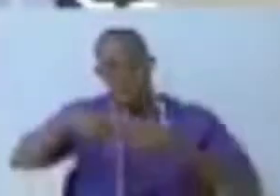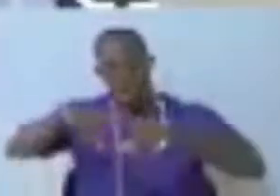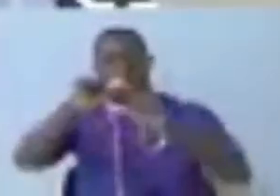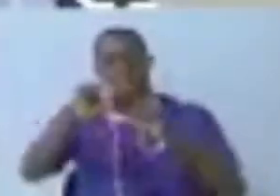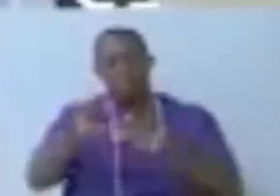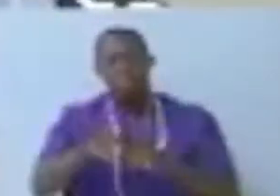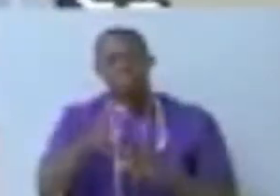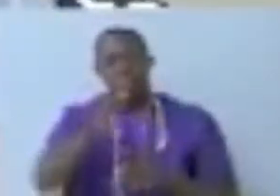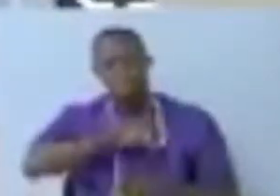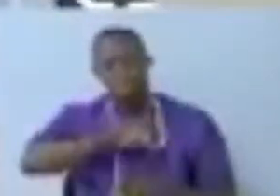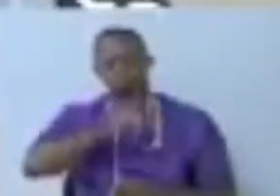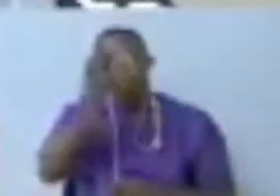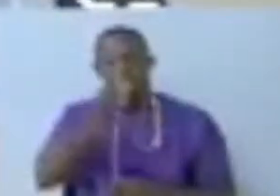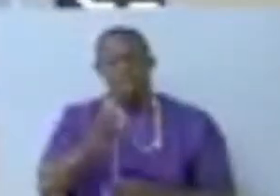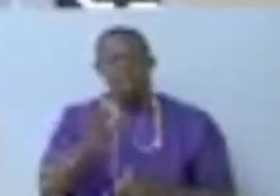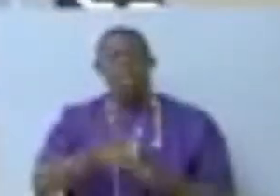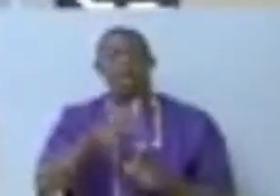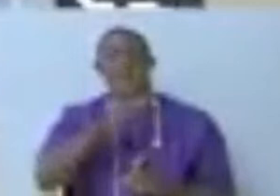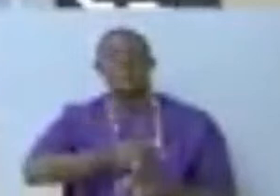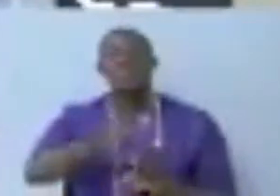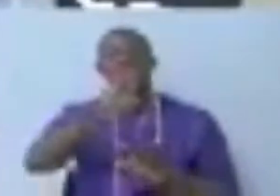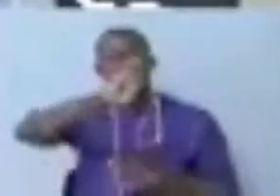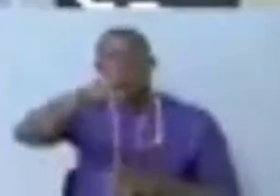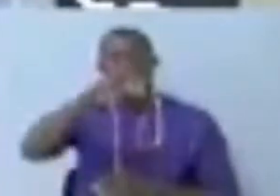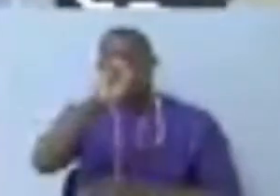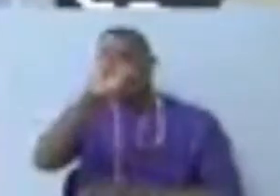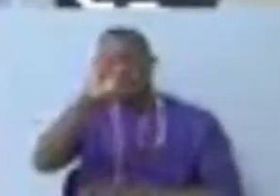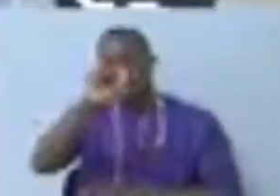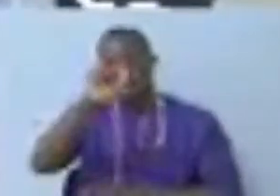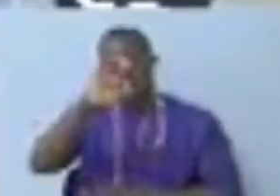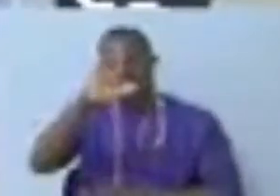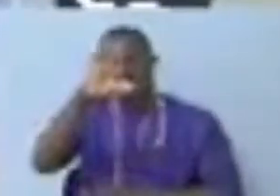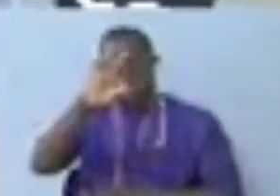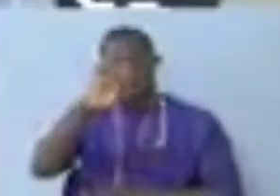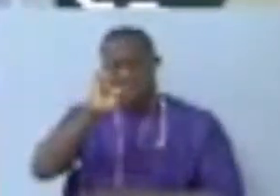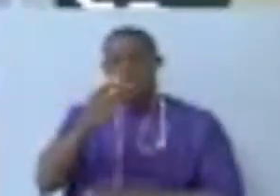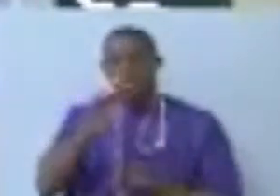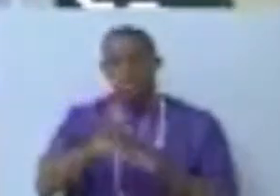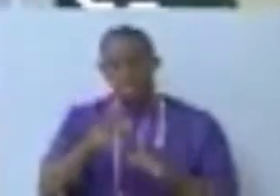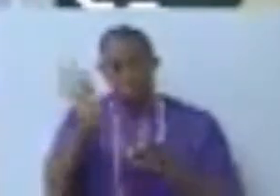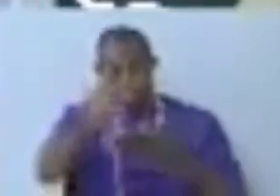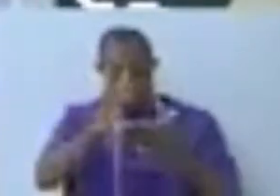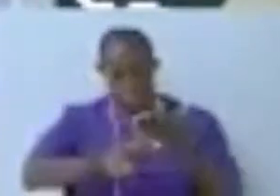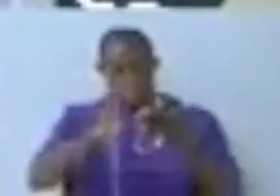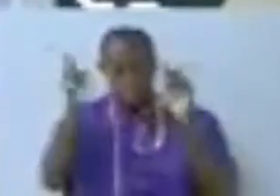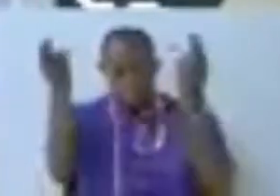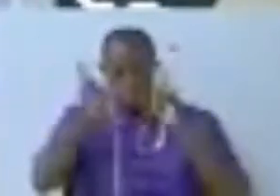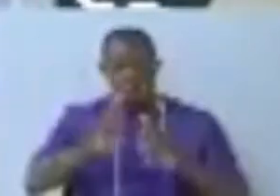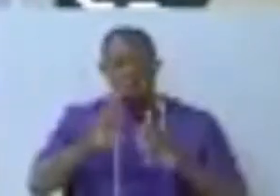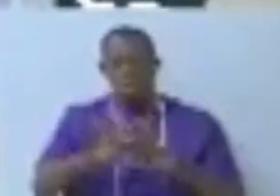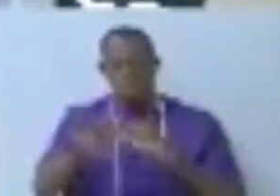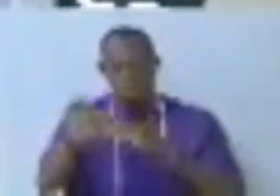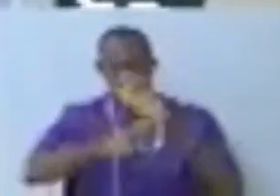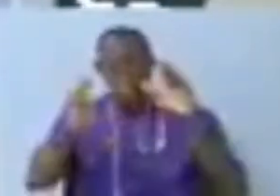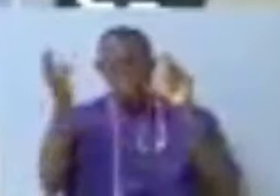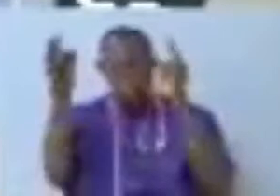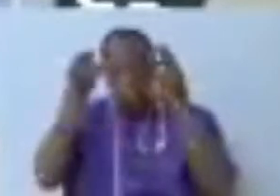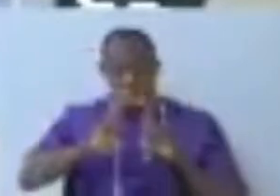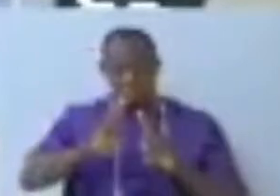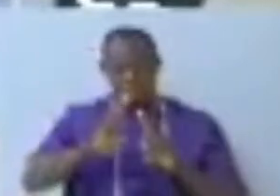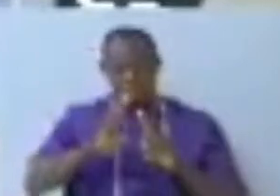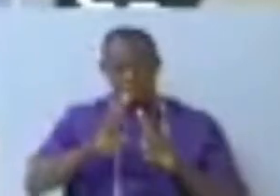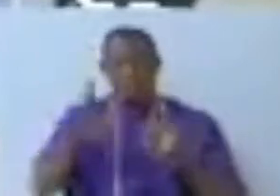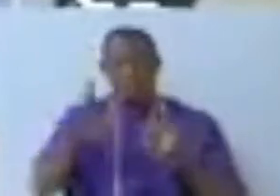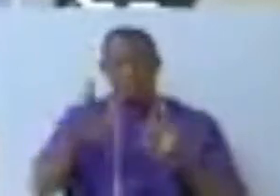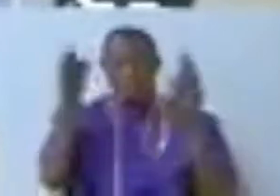read you the law. Under the laws of this commission, you do not have a right to refuse to answer questions unless and until that